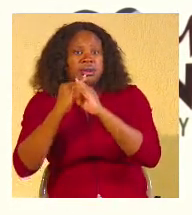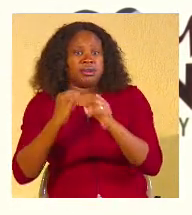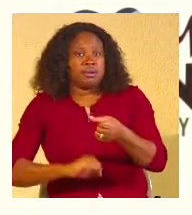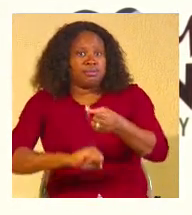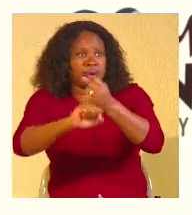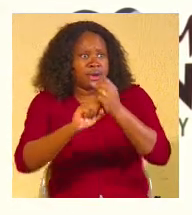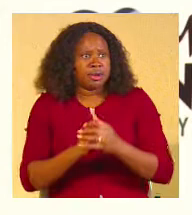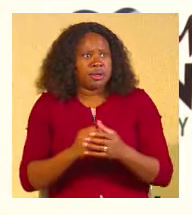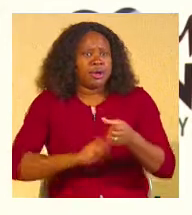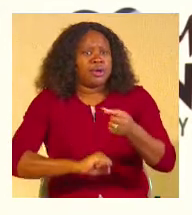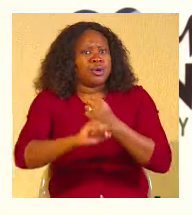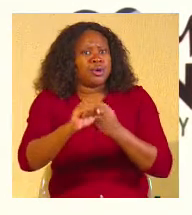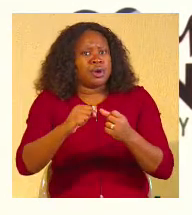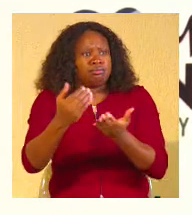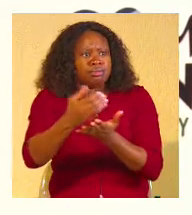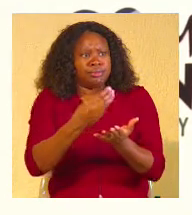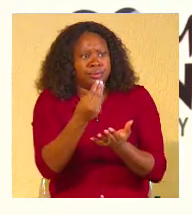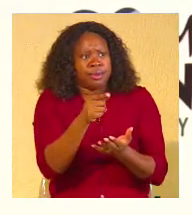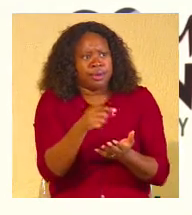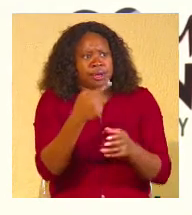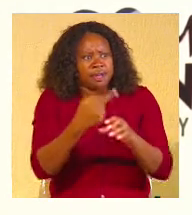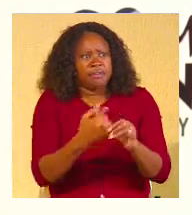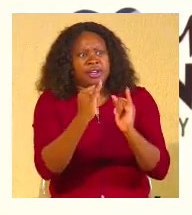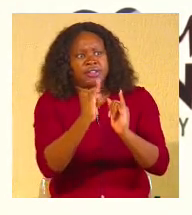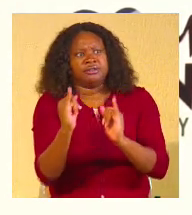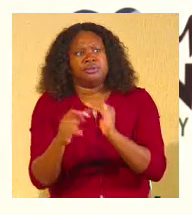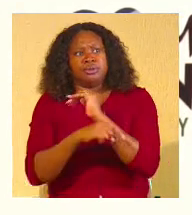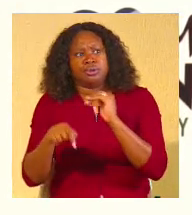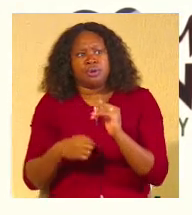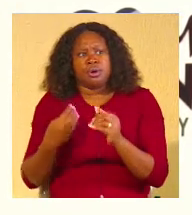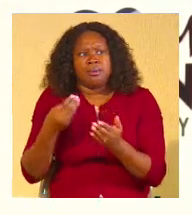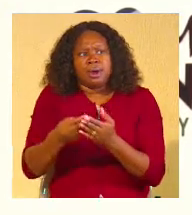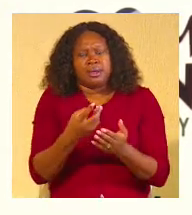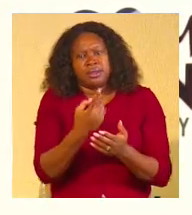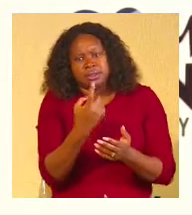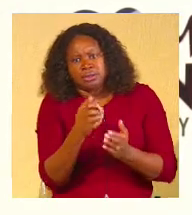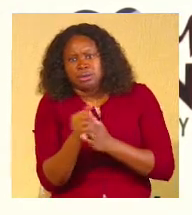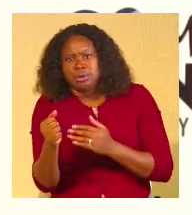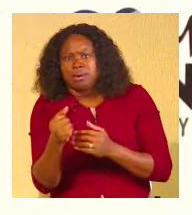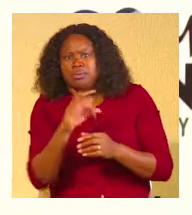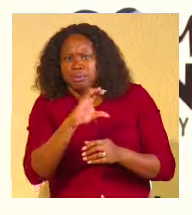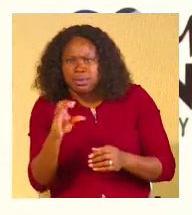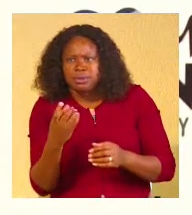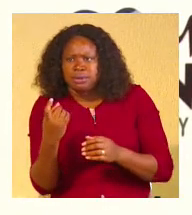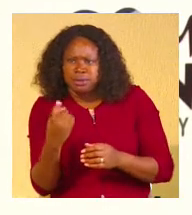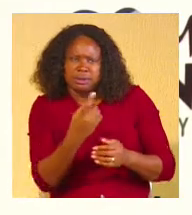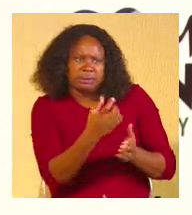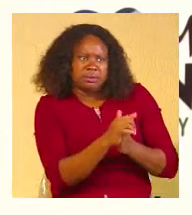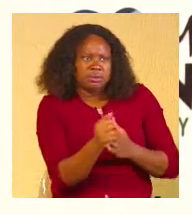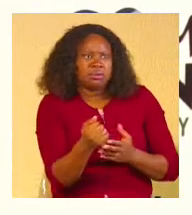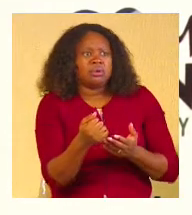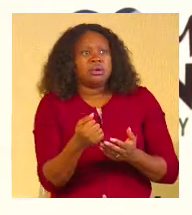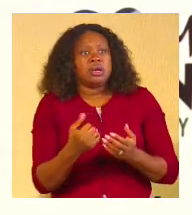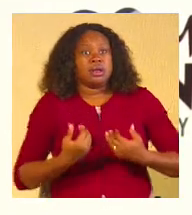the way that these donors are collecting money is every individual in that country contributing $10 per month. And I know there are young people who